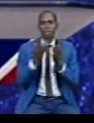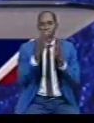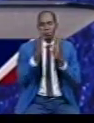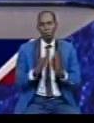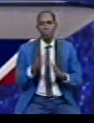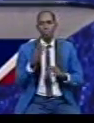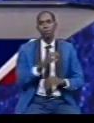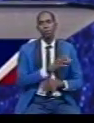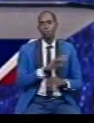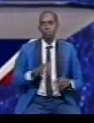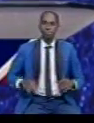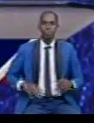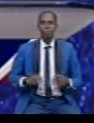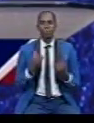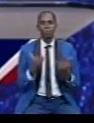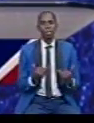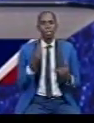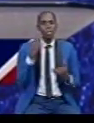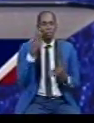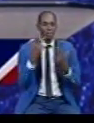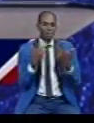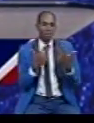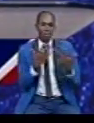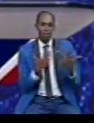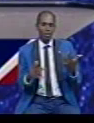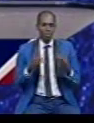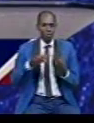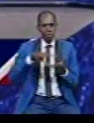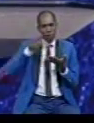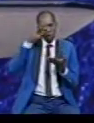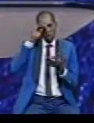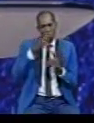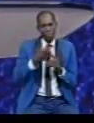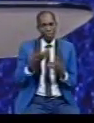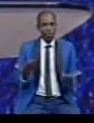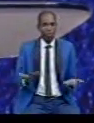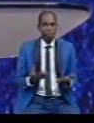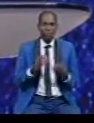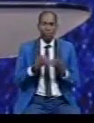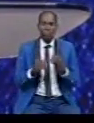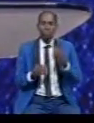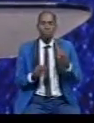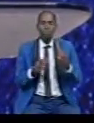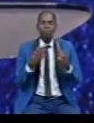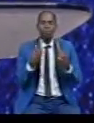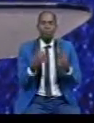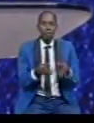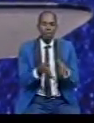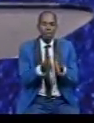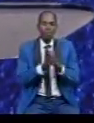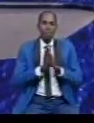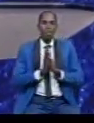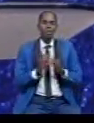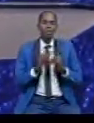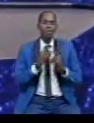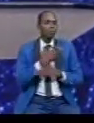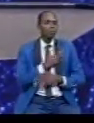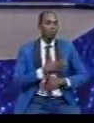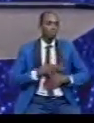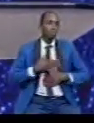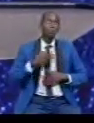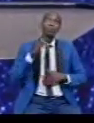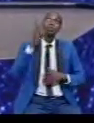of Christ. Look at three things there. Number one, the demand to please God above